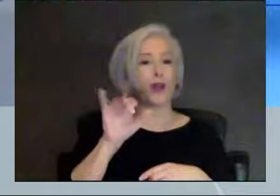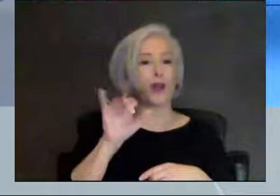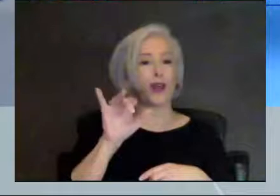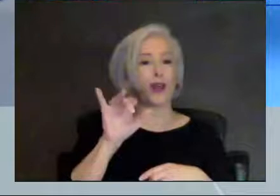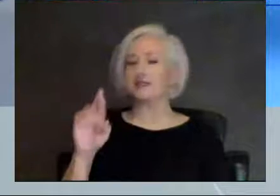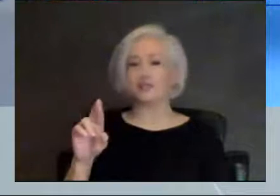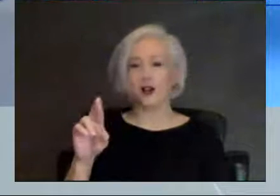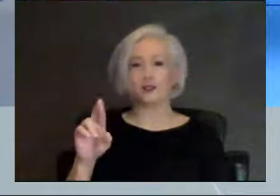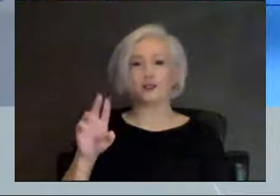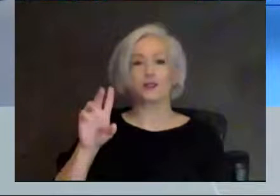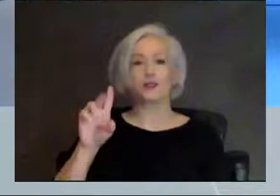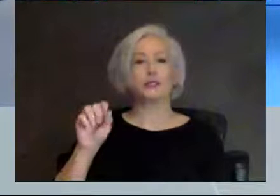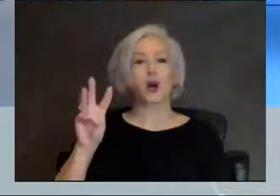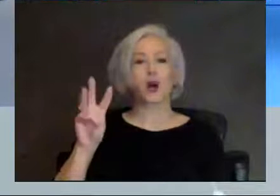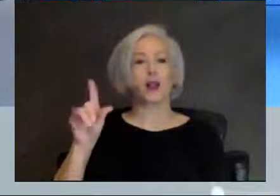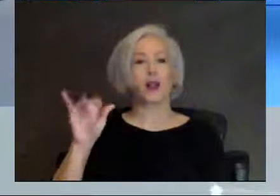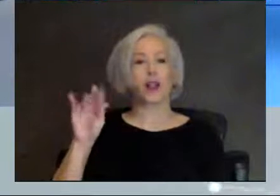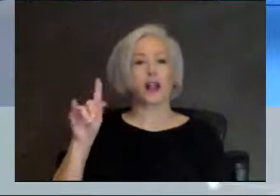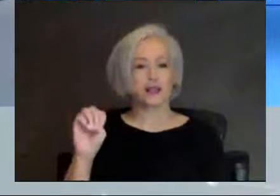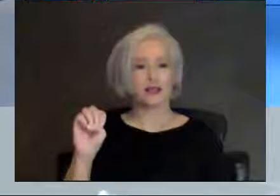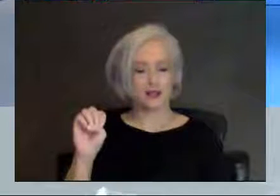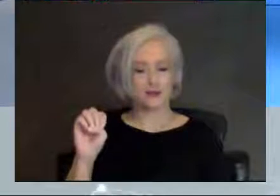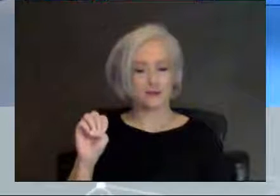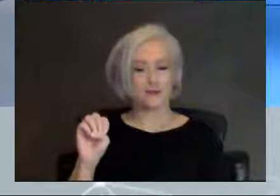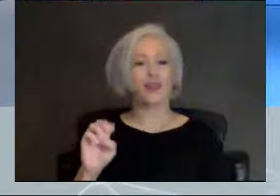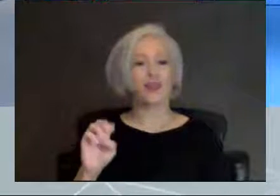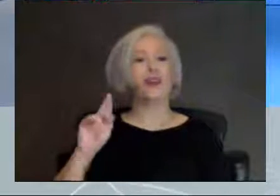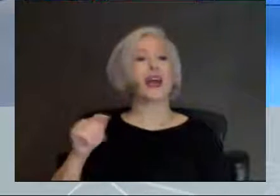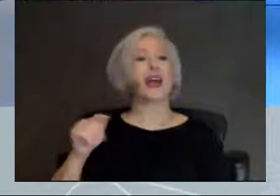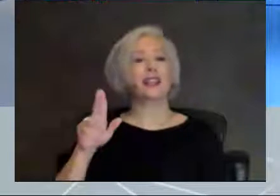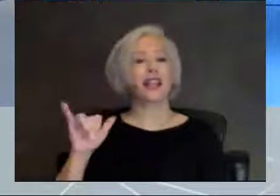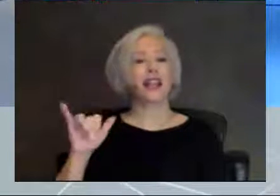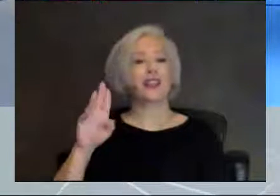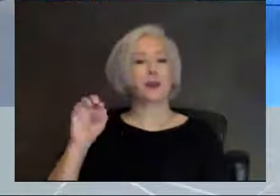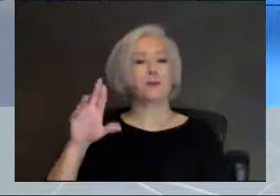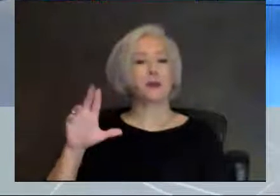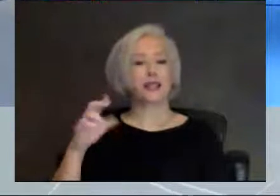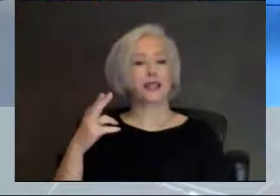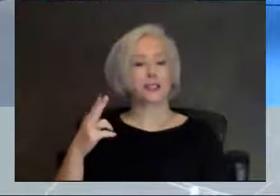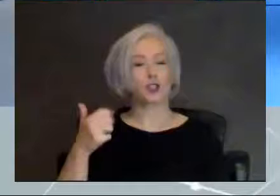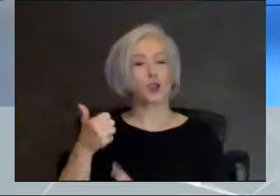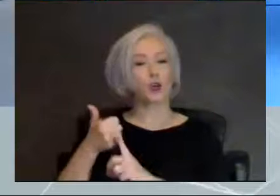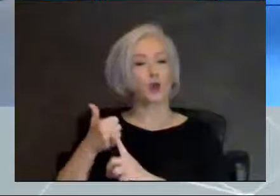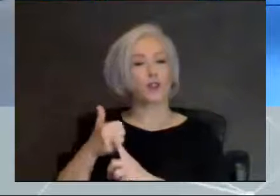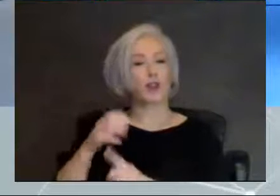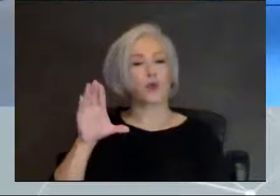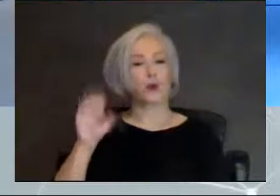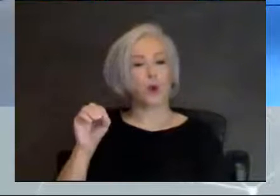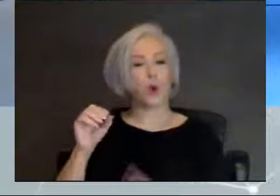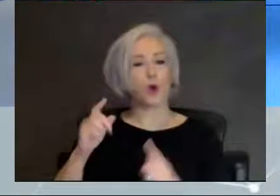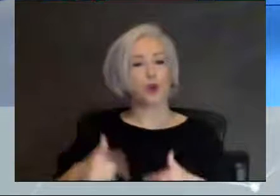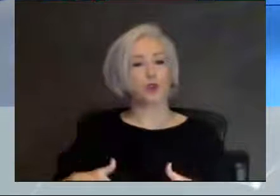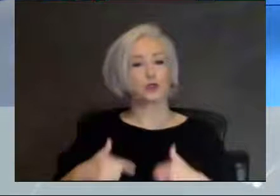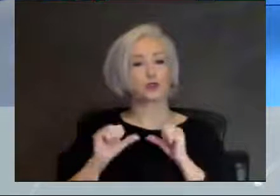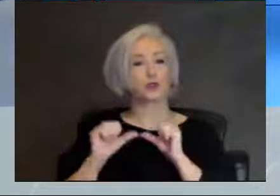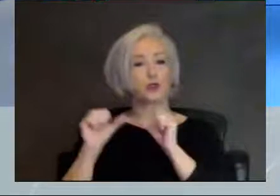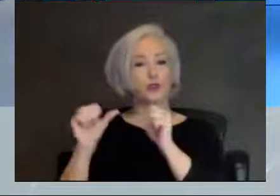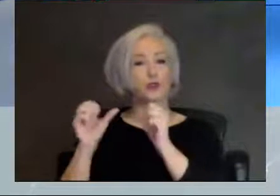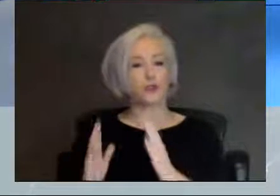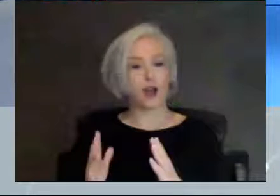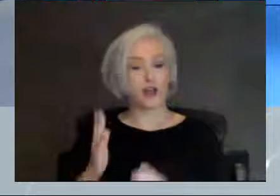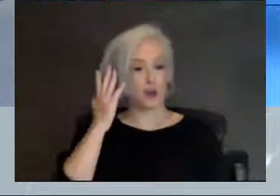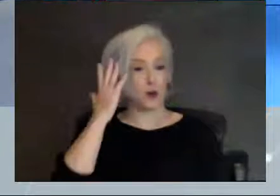a colorectal cancer co-survivor. We call her a co-survivor because her husband developed and eventually